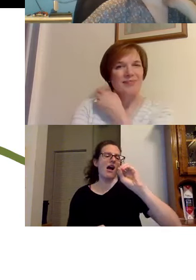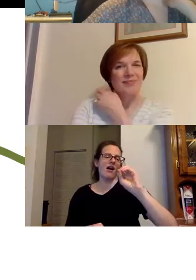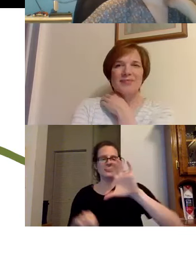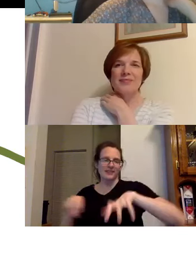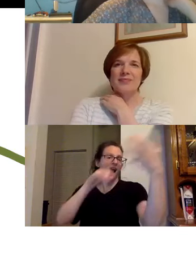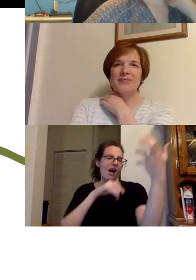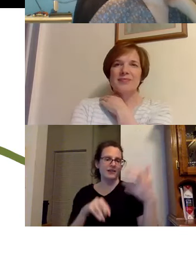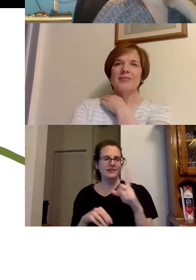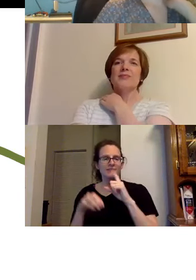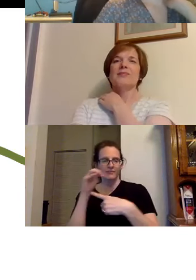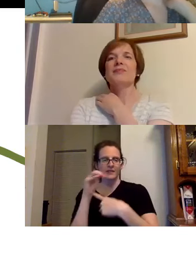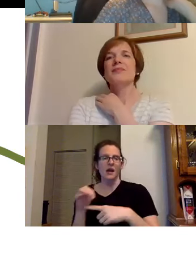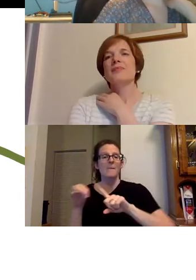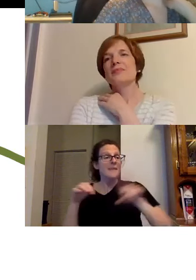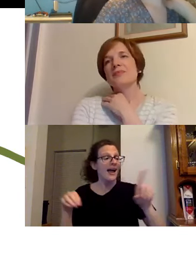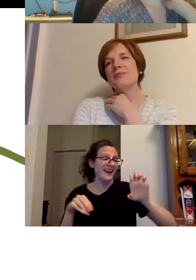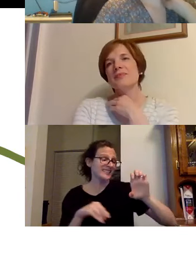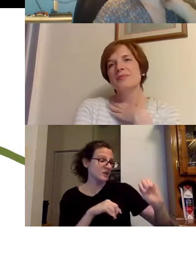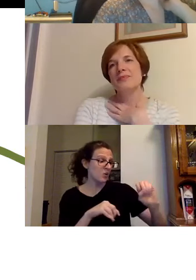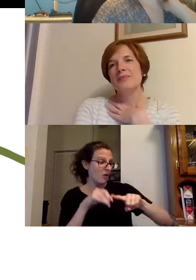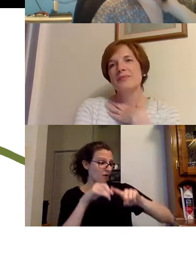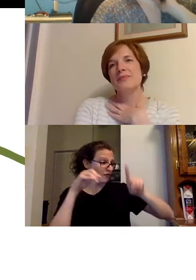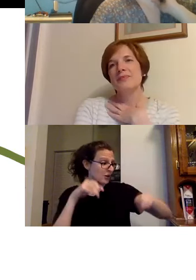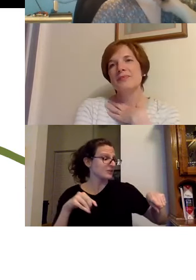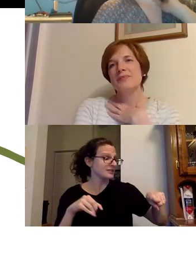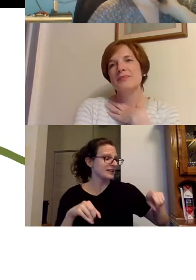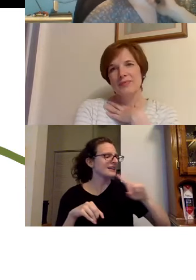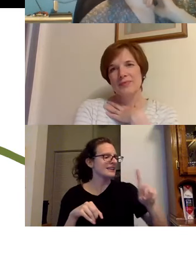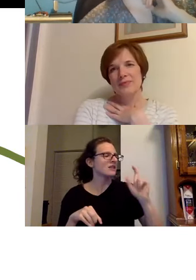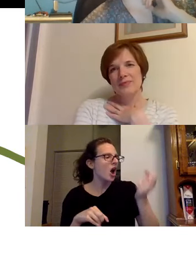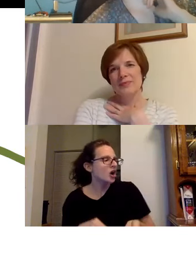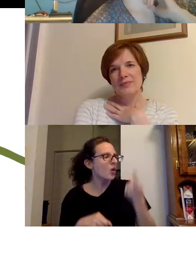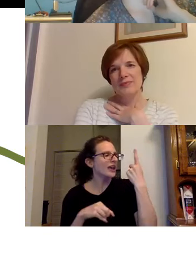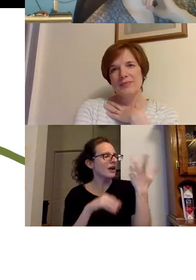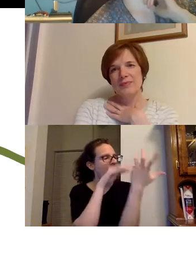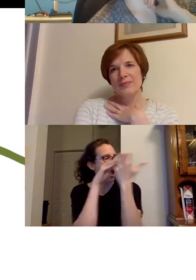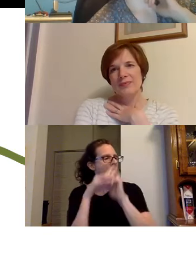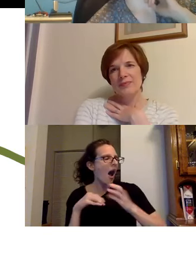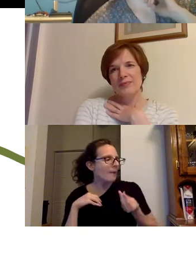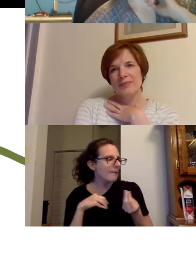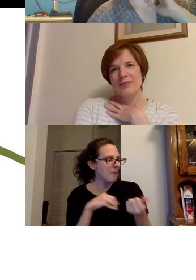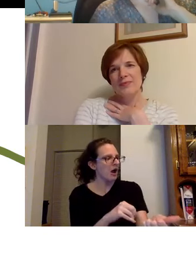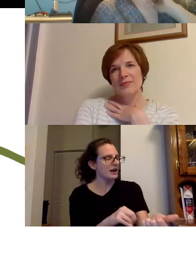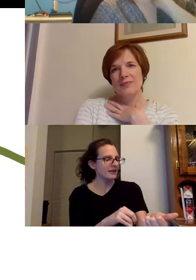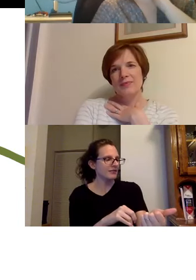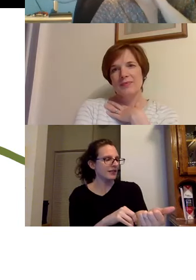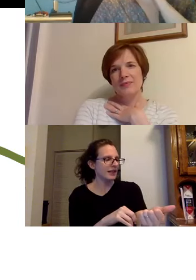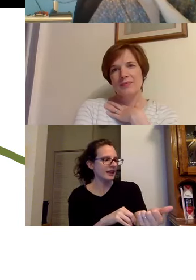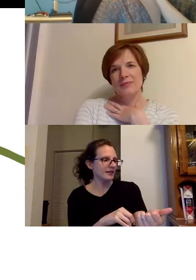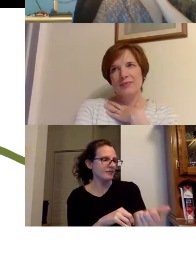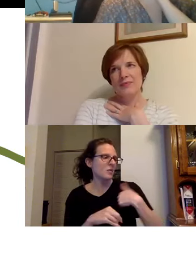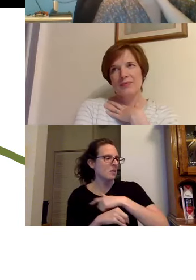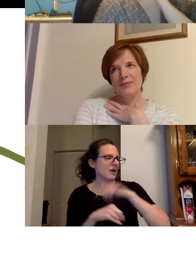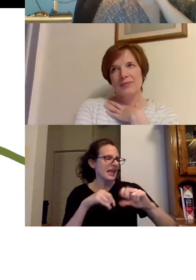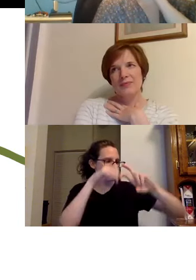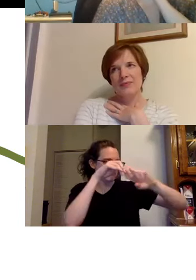However, essential oils, on the other hand, they have a coherent harmonic DC frequency. And so they